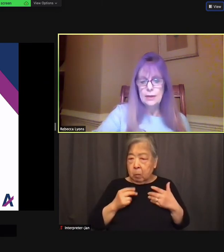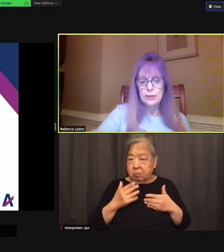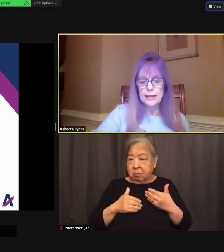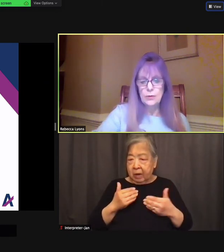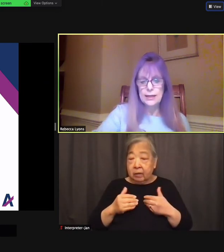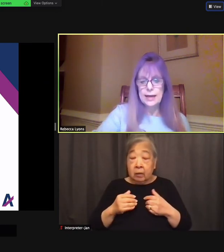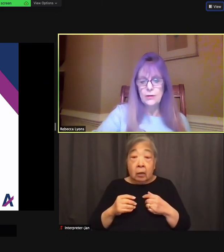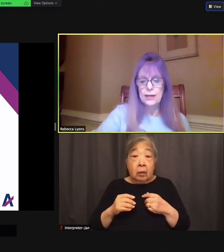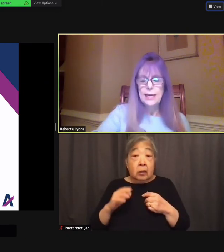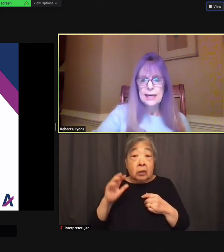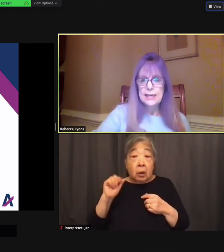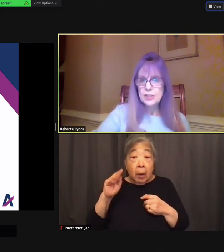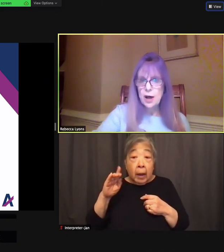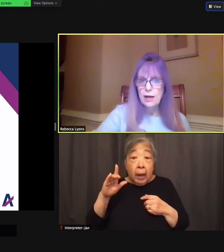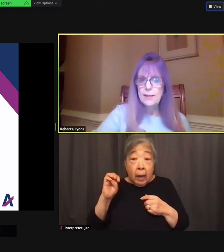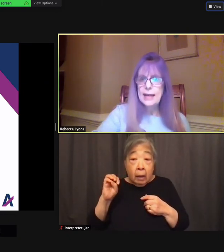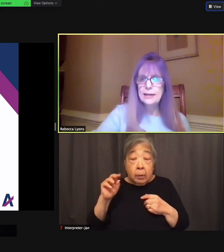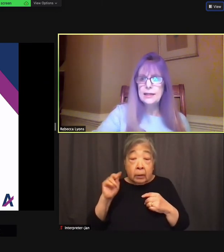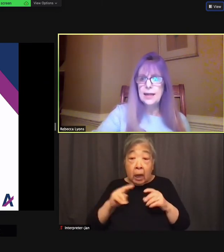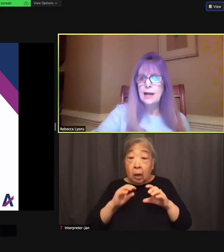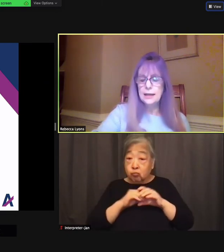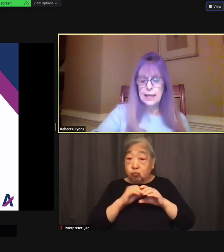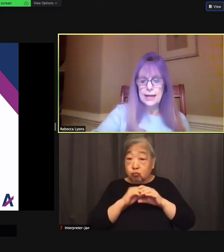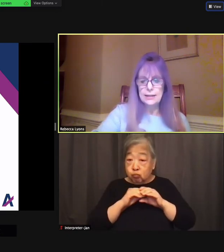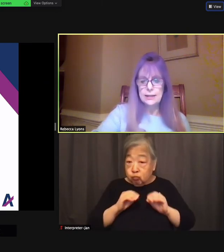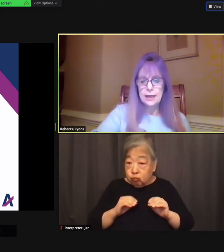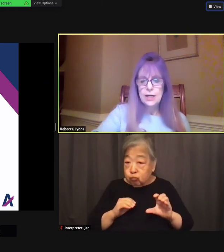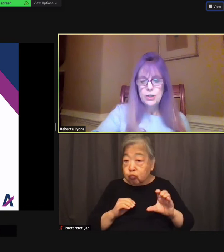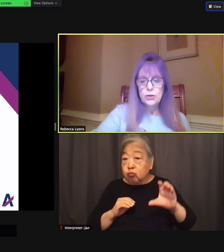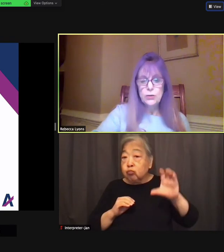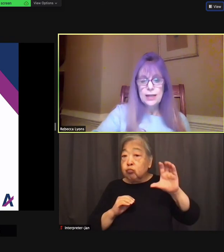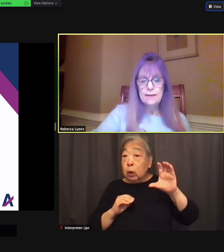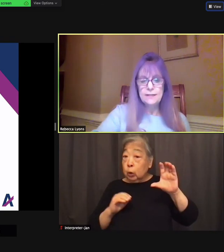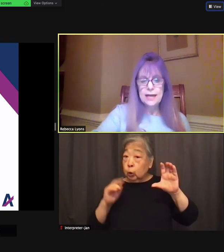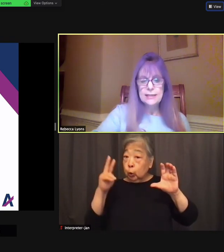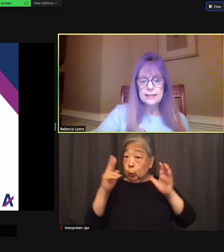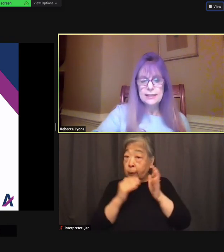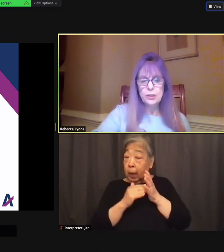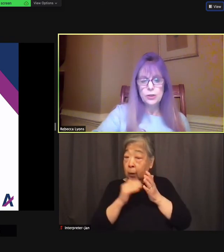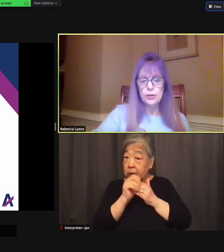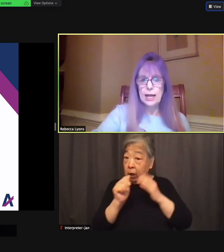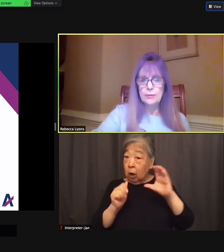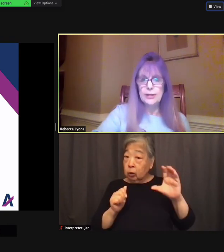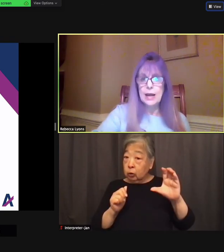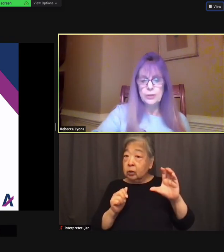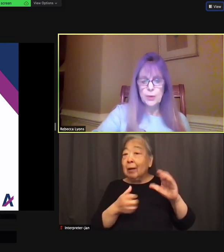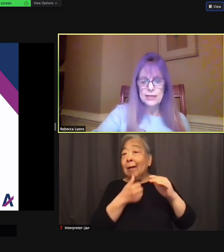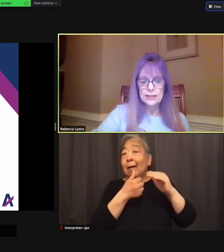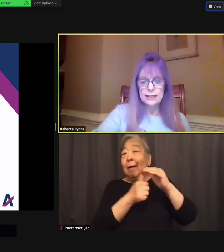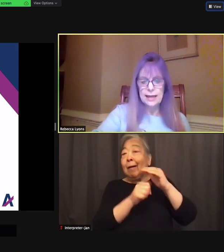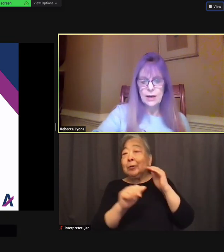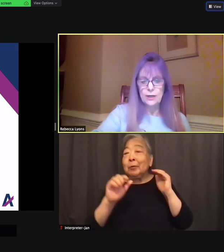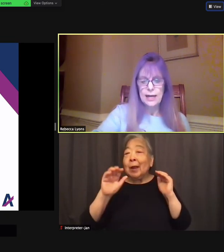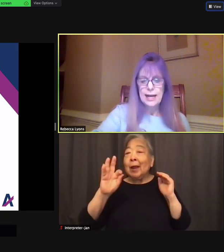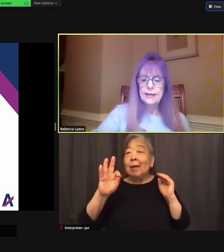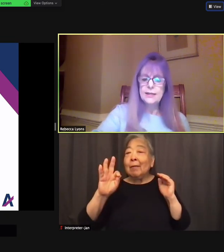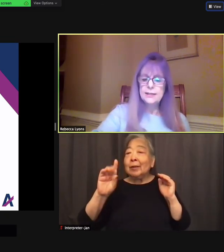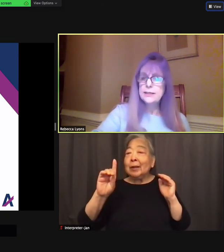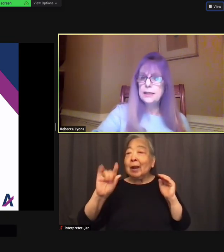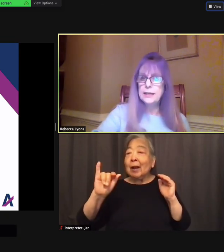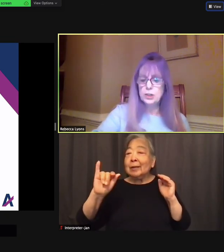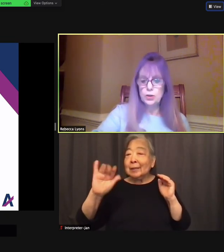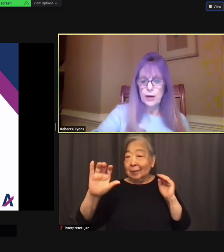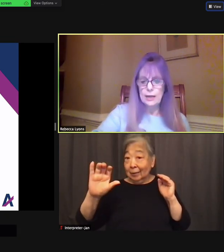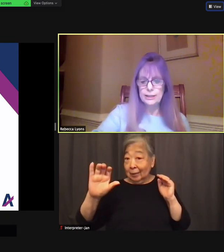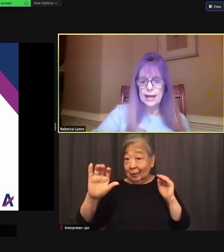your ABLEnow account is automatically allocated to the FDIC insured ABLEnow deposit account. And this